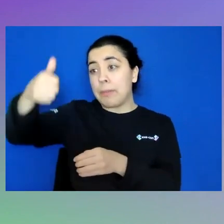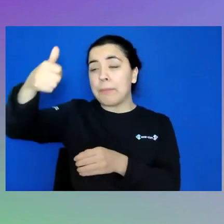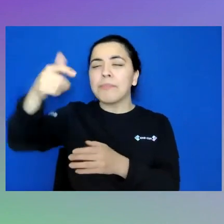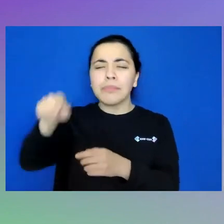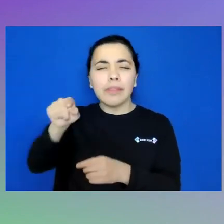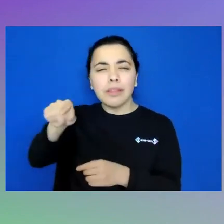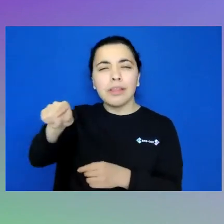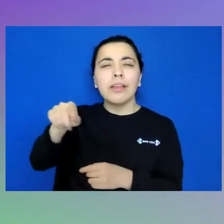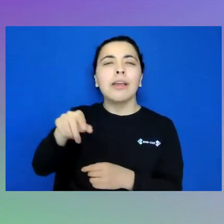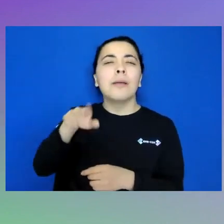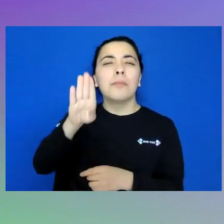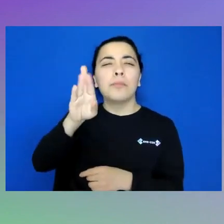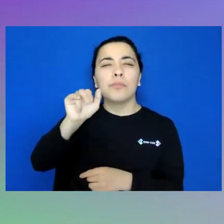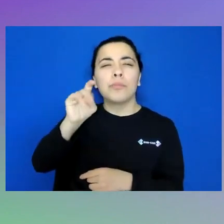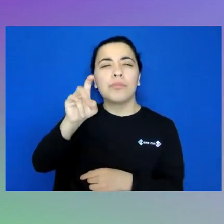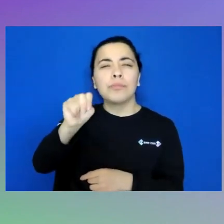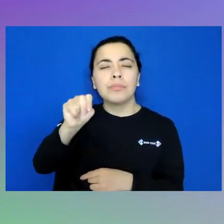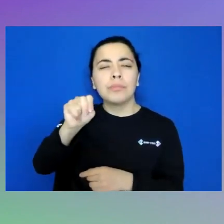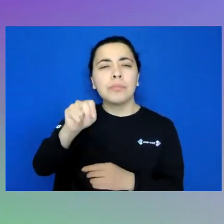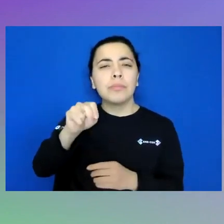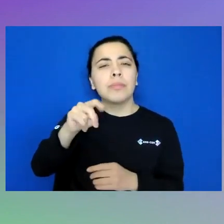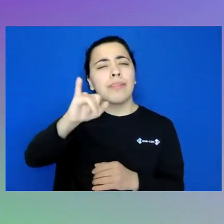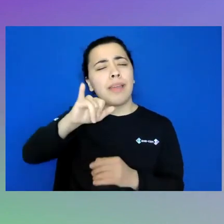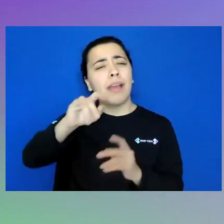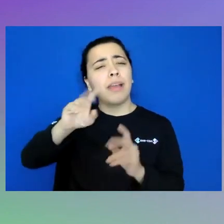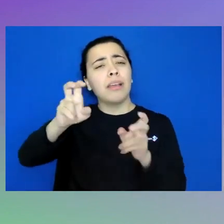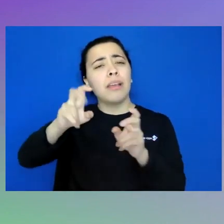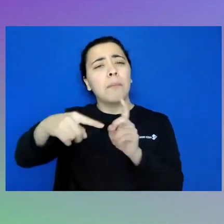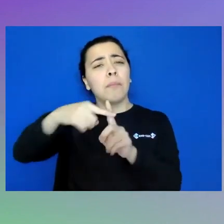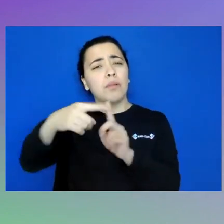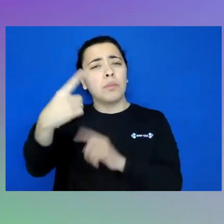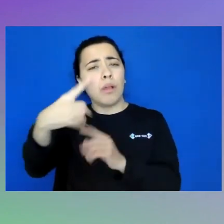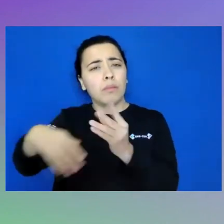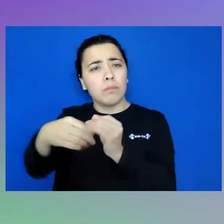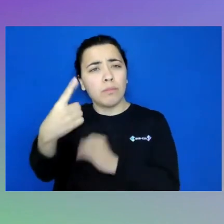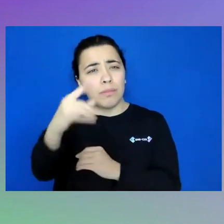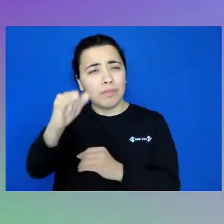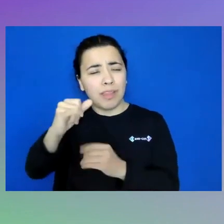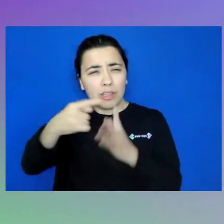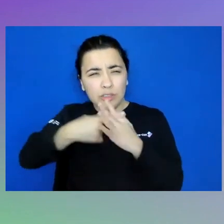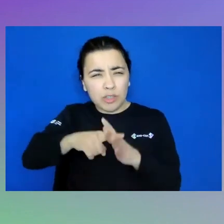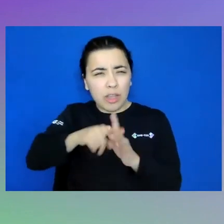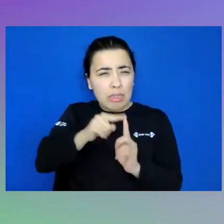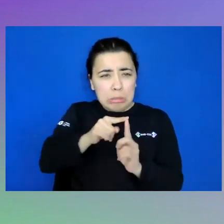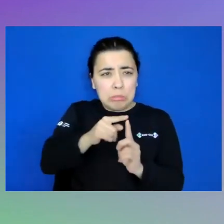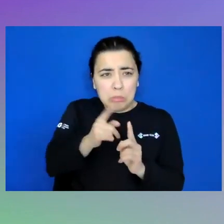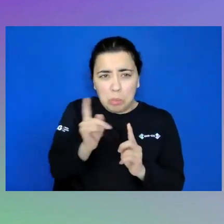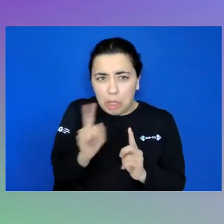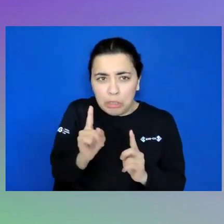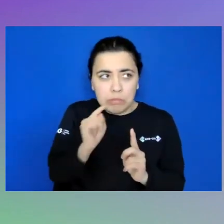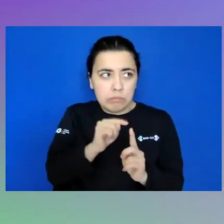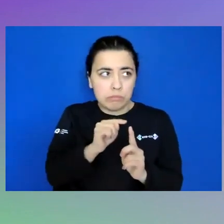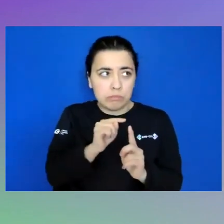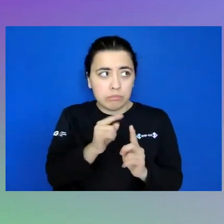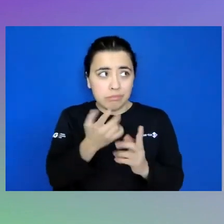+1 starting point? Should we start with accessibility basics like headings?